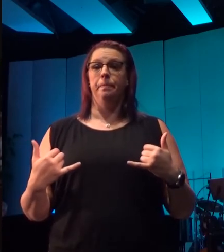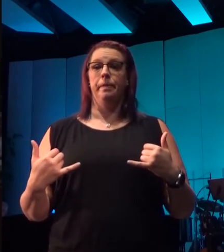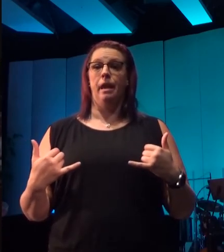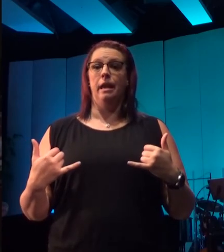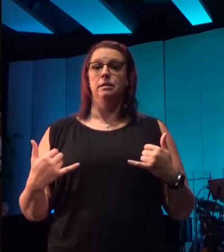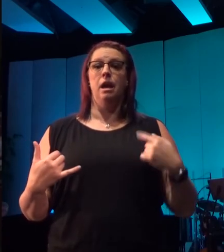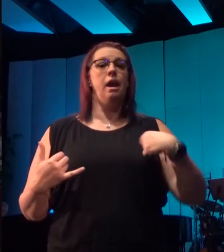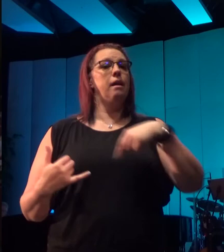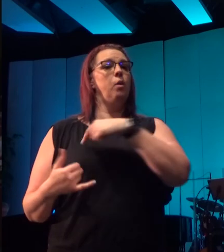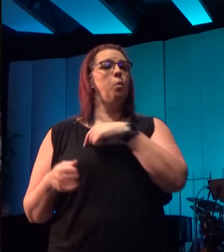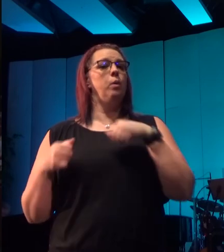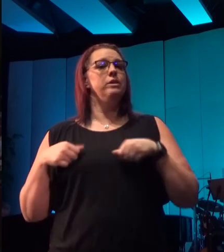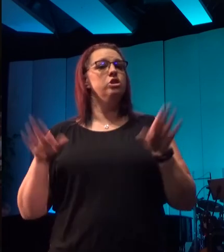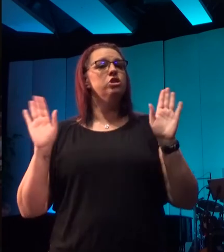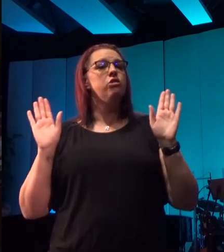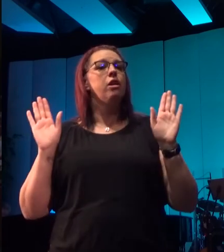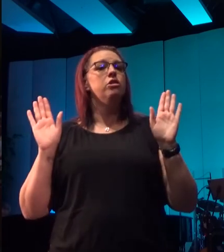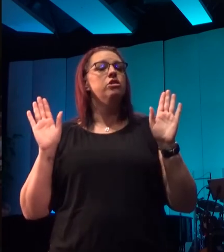may we surrender